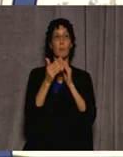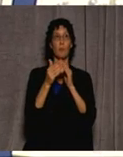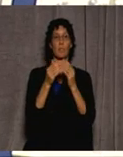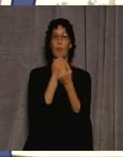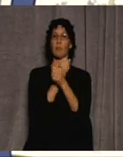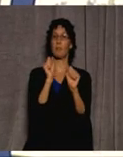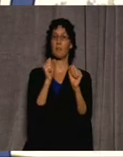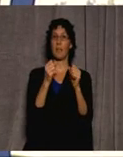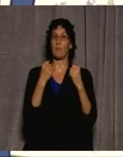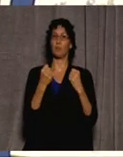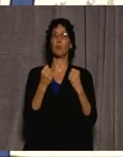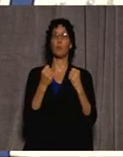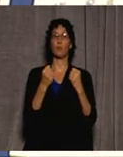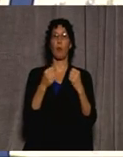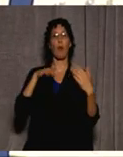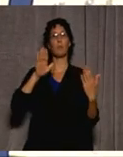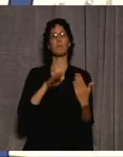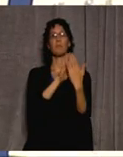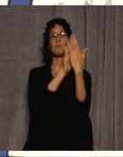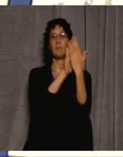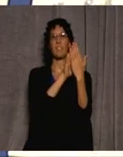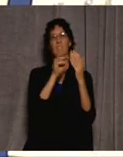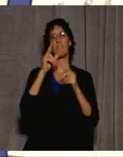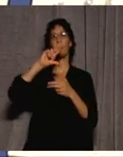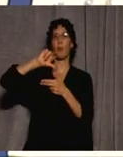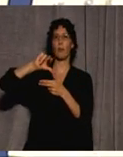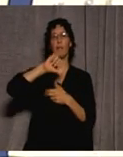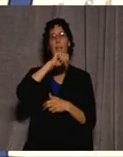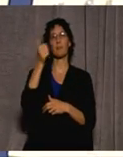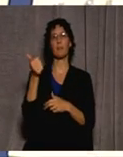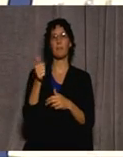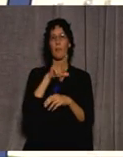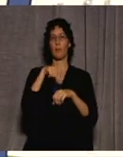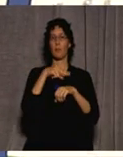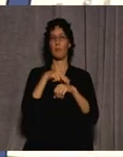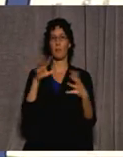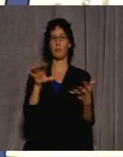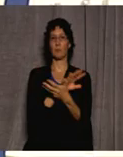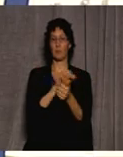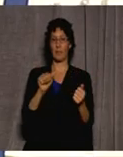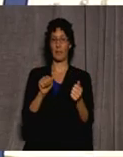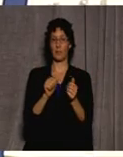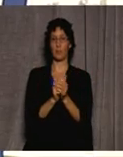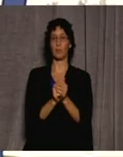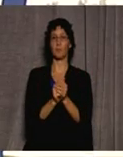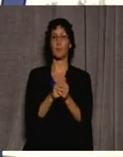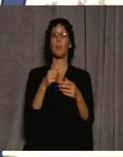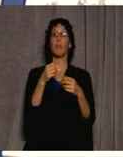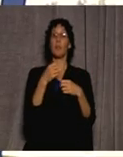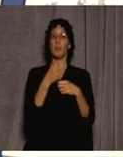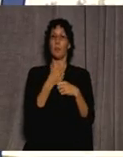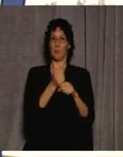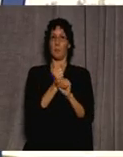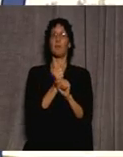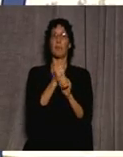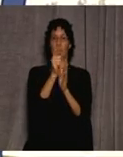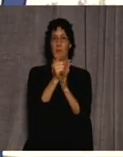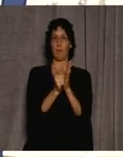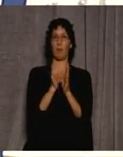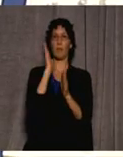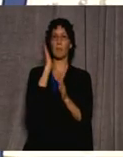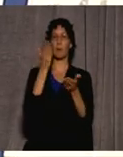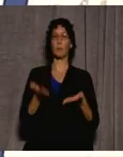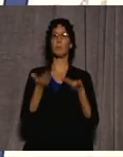of hurricanes and other natural disasters, particularly while producing legislation that would